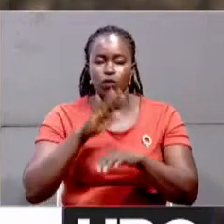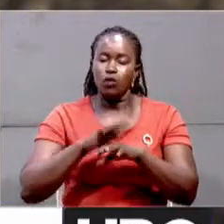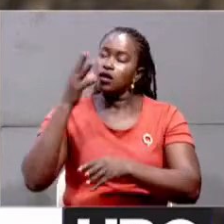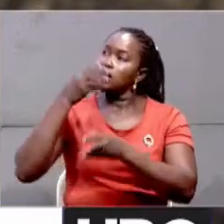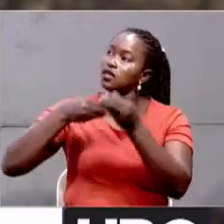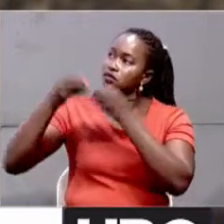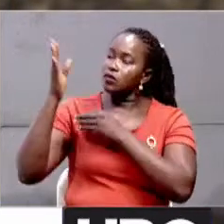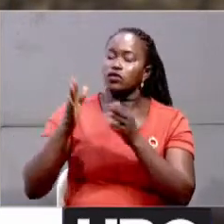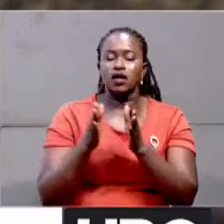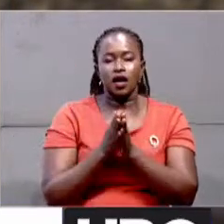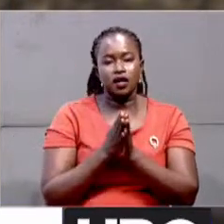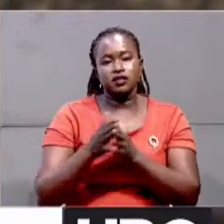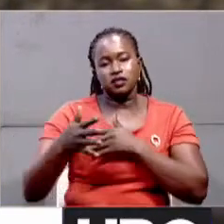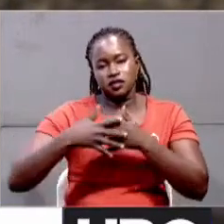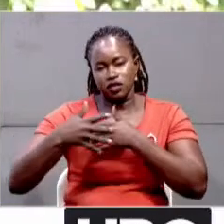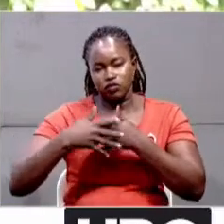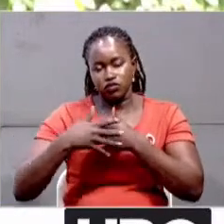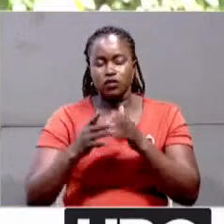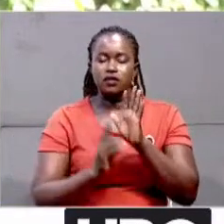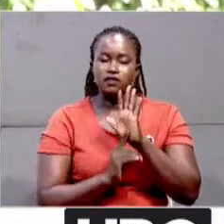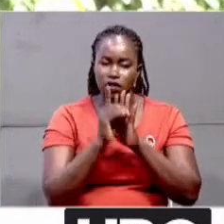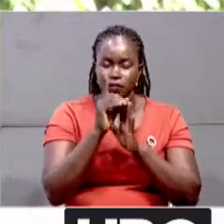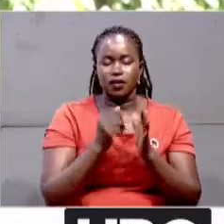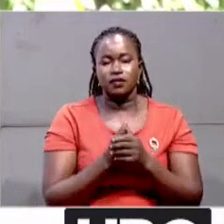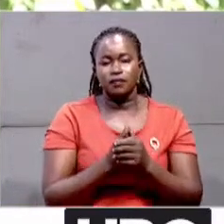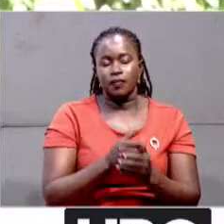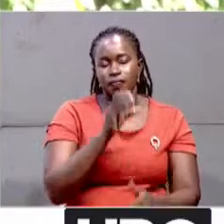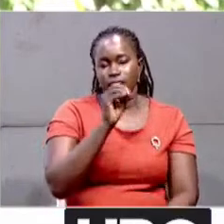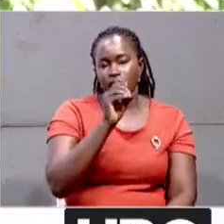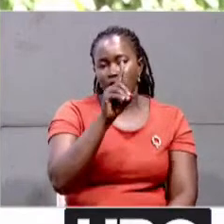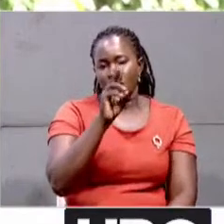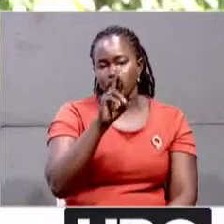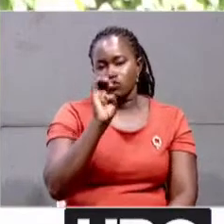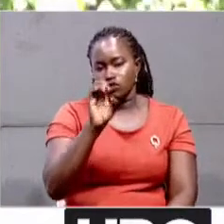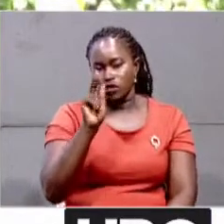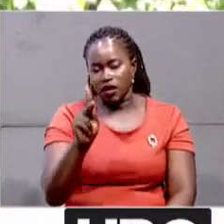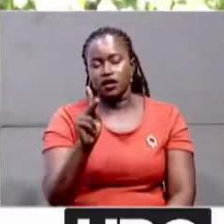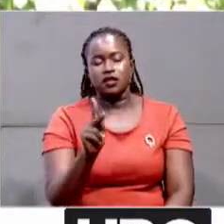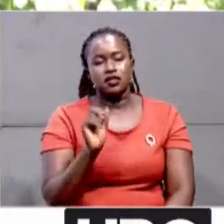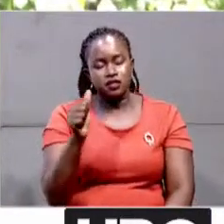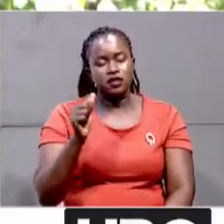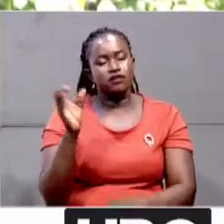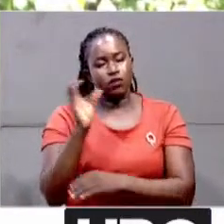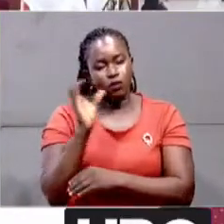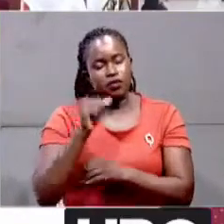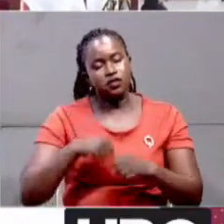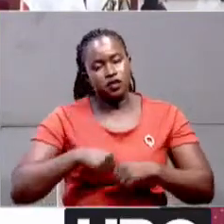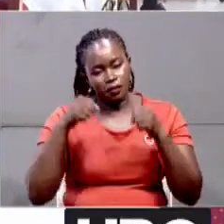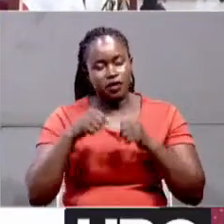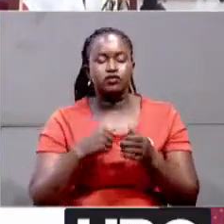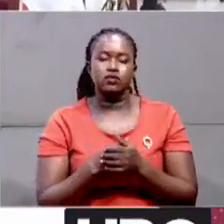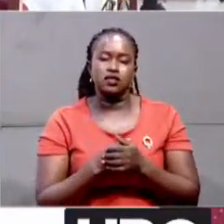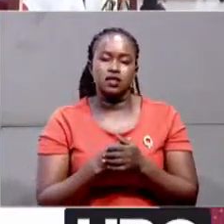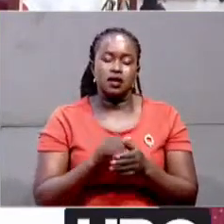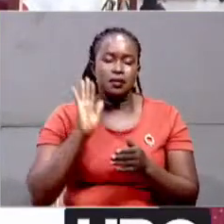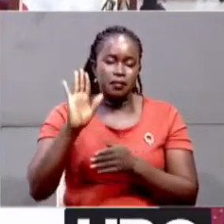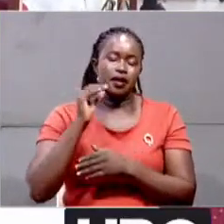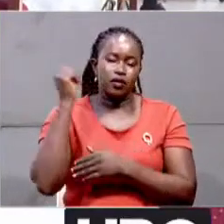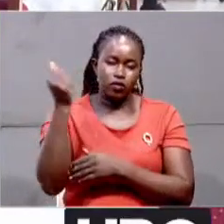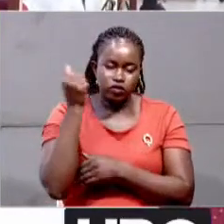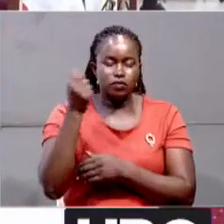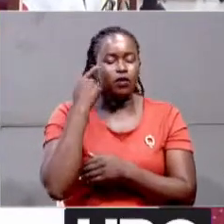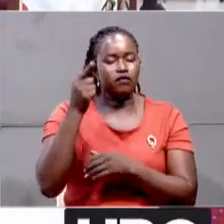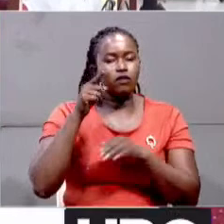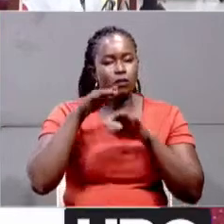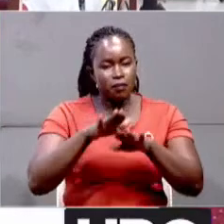Exports and Industrial Development. Audrey Ruabogo is the committee chairperson, whose gospel for